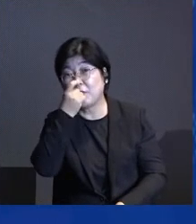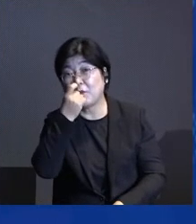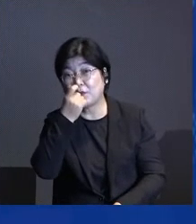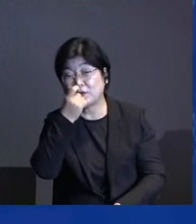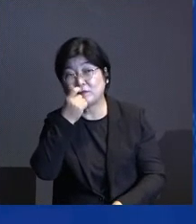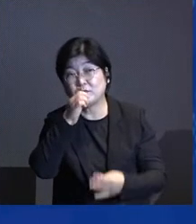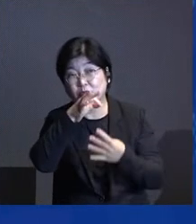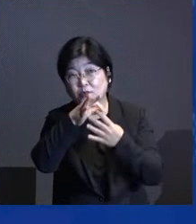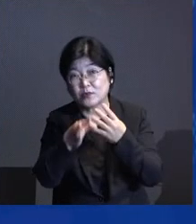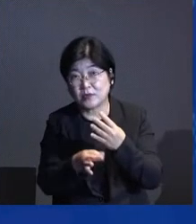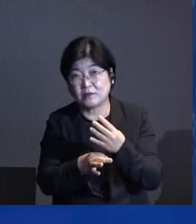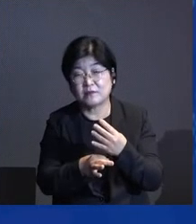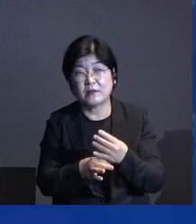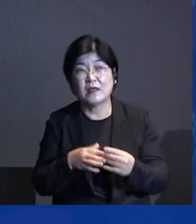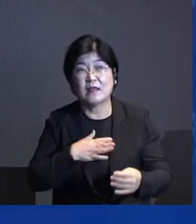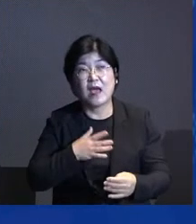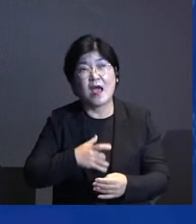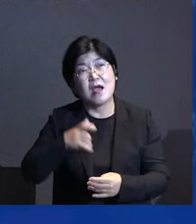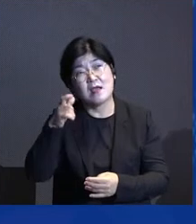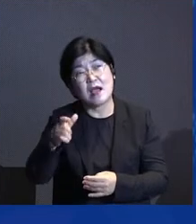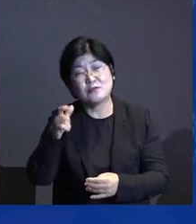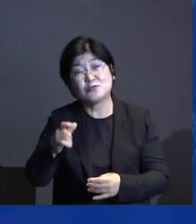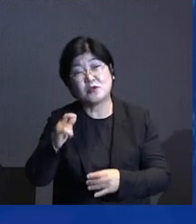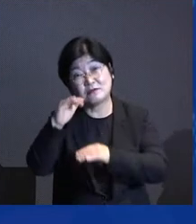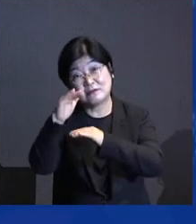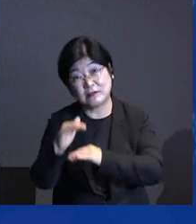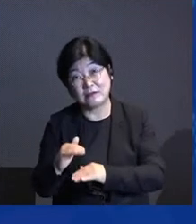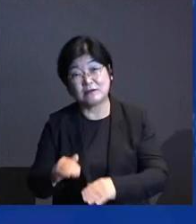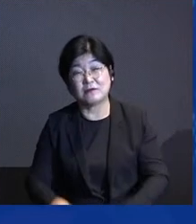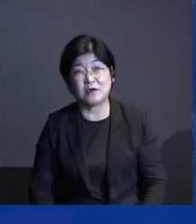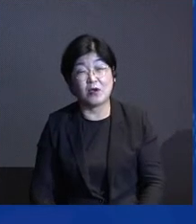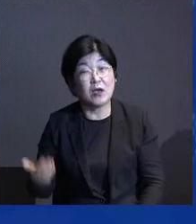ISHC model because it provides knowledge to